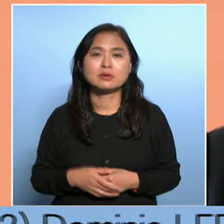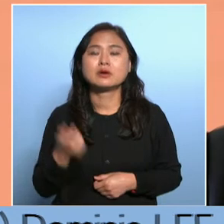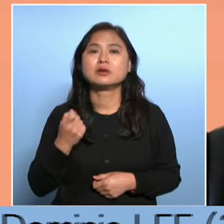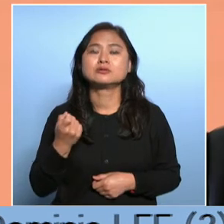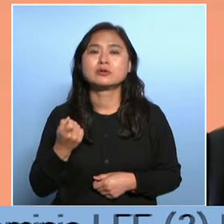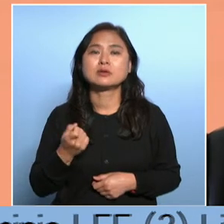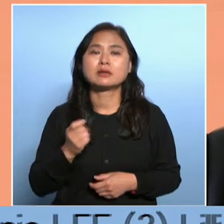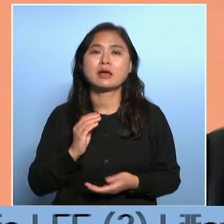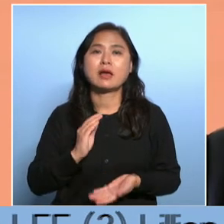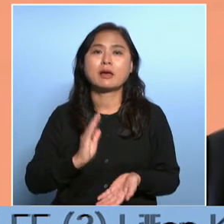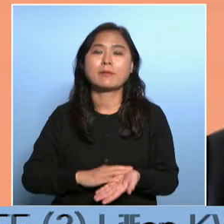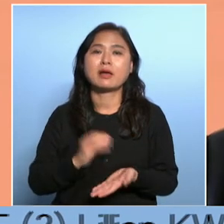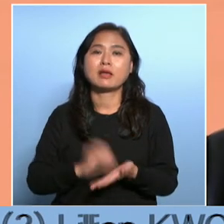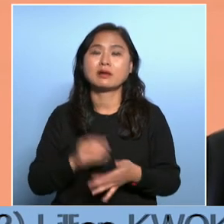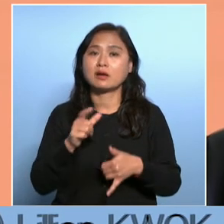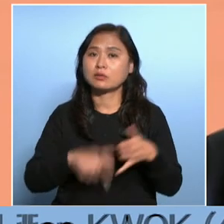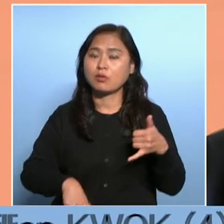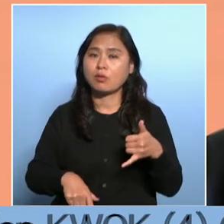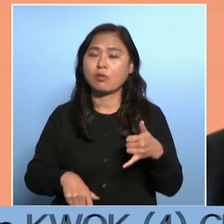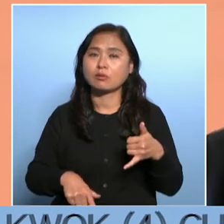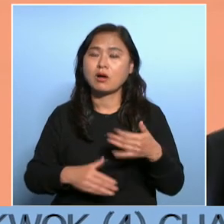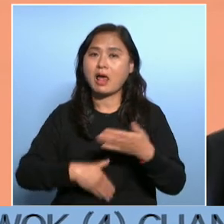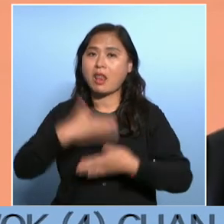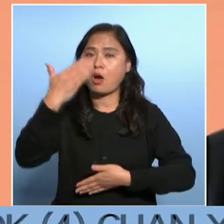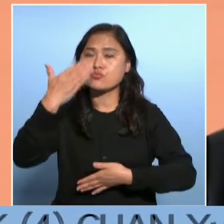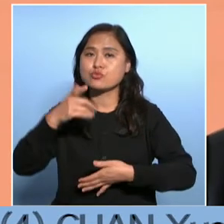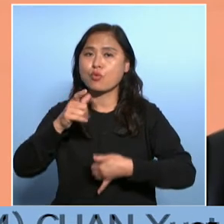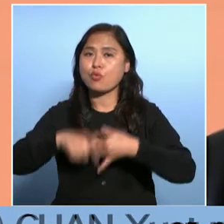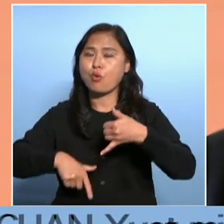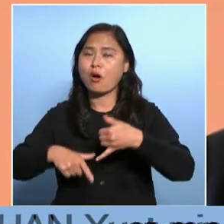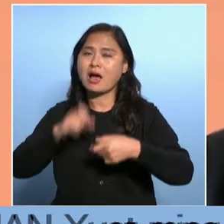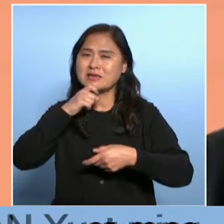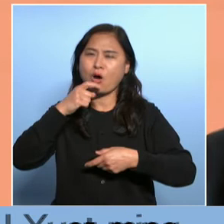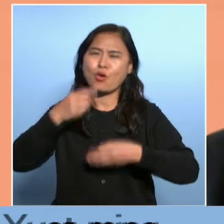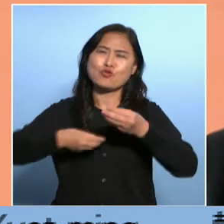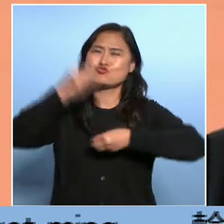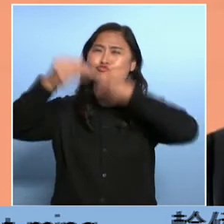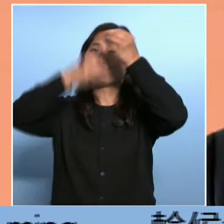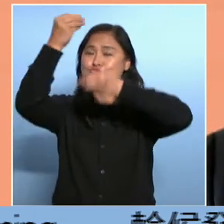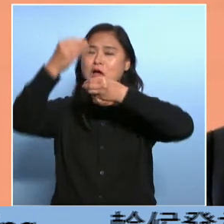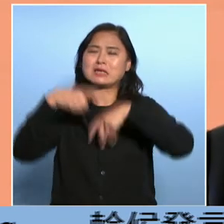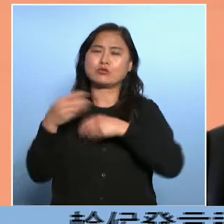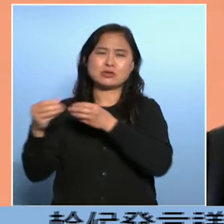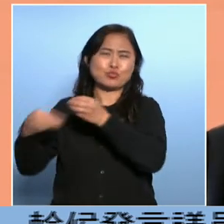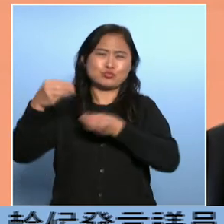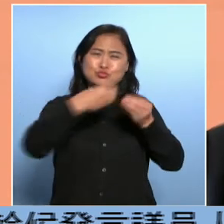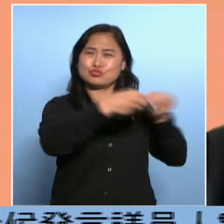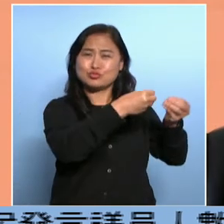that if you look at the more recent cases, well, there are buildings where there